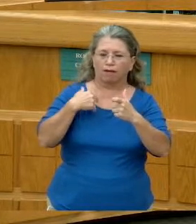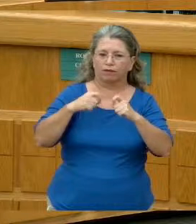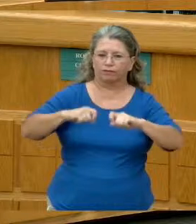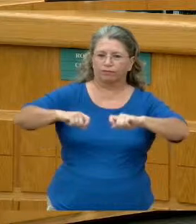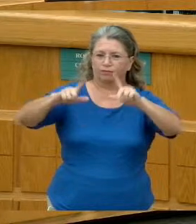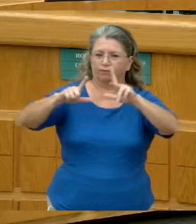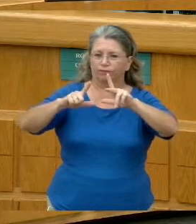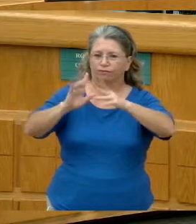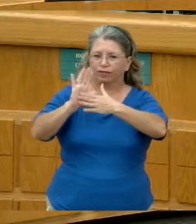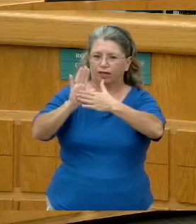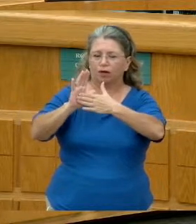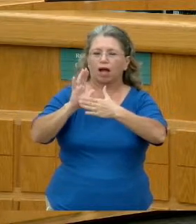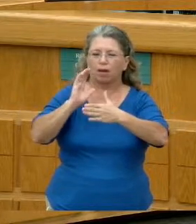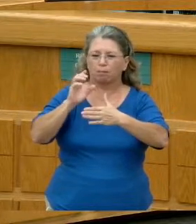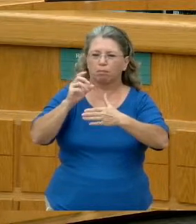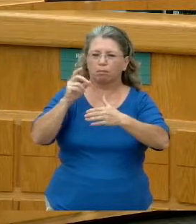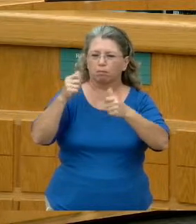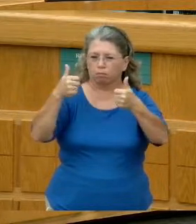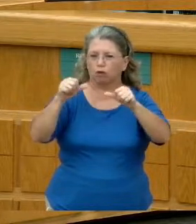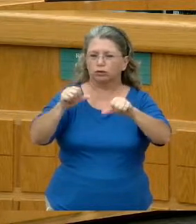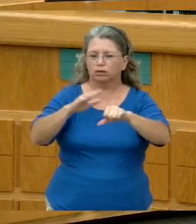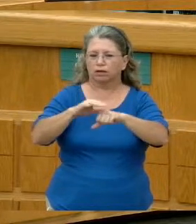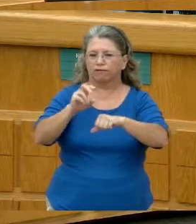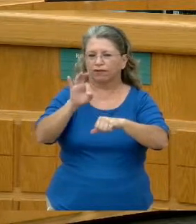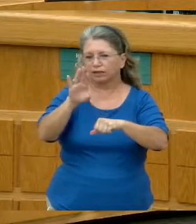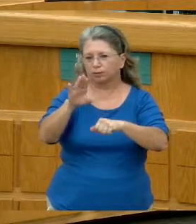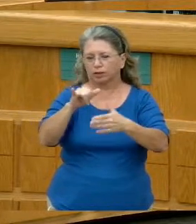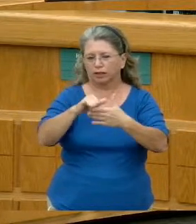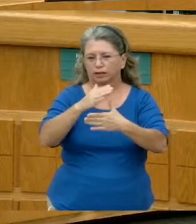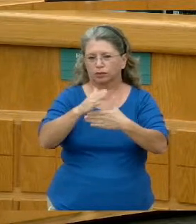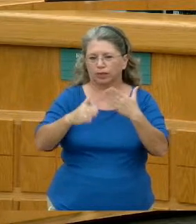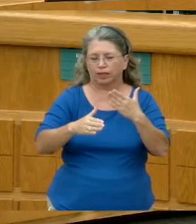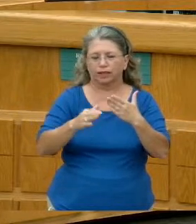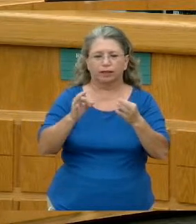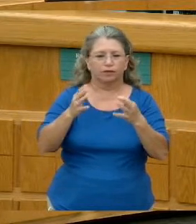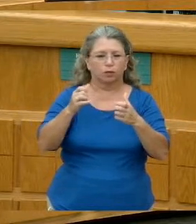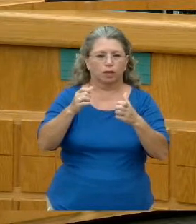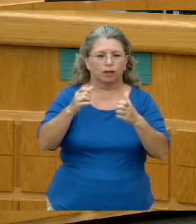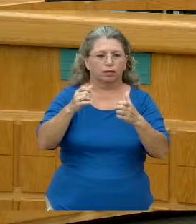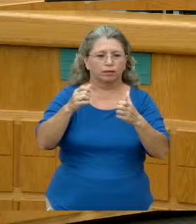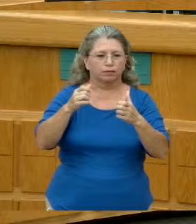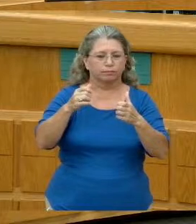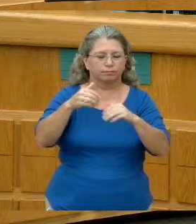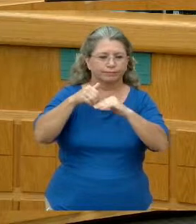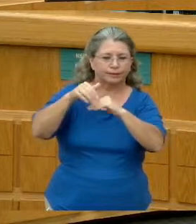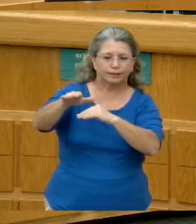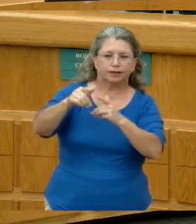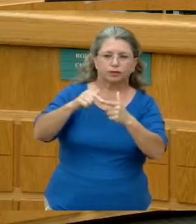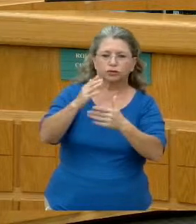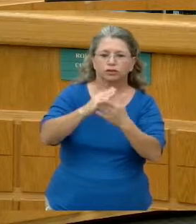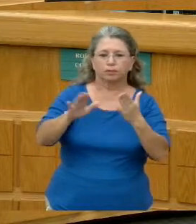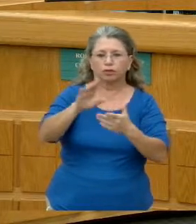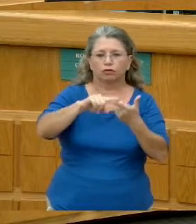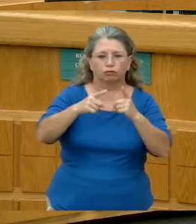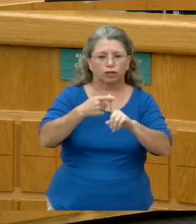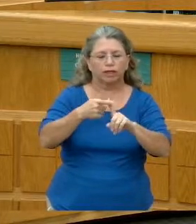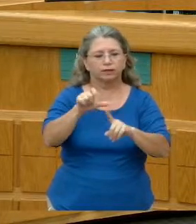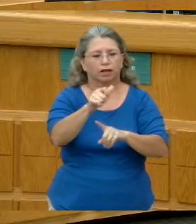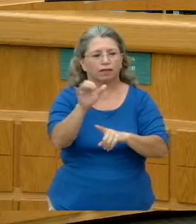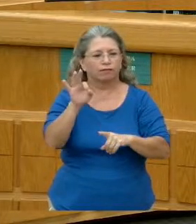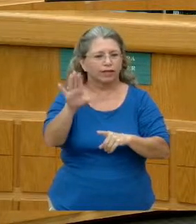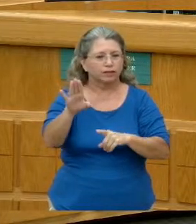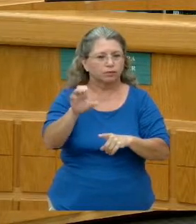it on Facebook over the weekend, so if you want to share it with some of your friends or your own Facebook sites, it'd be great. It's a